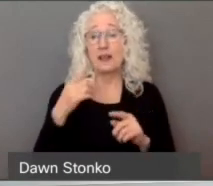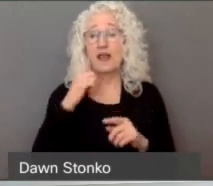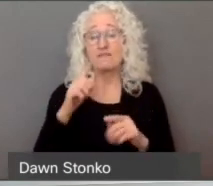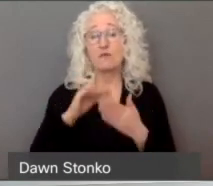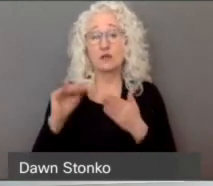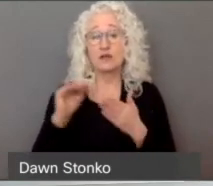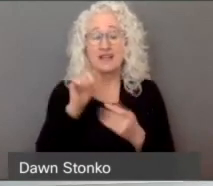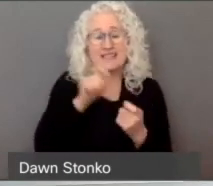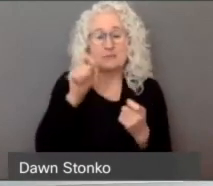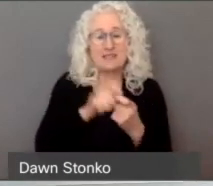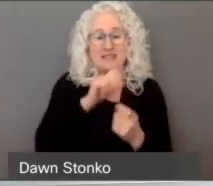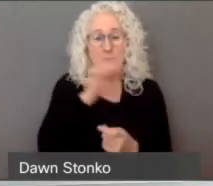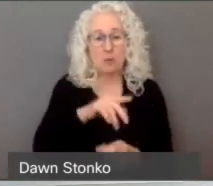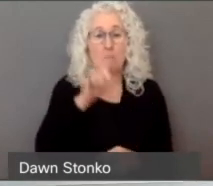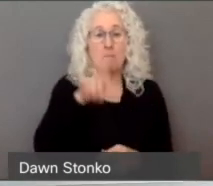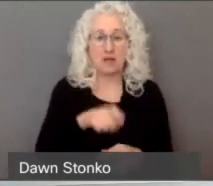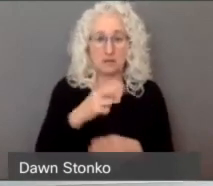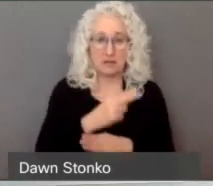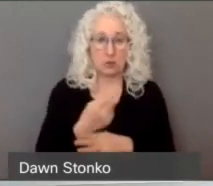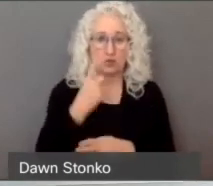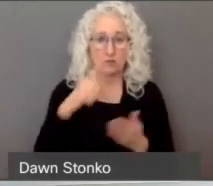to be used for payroll